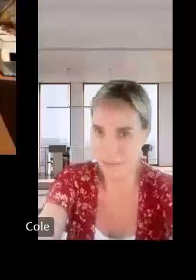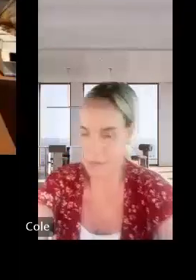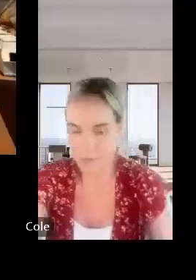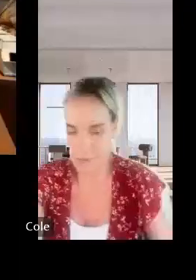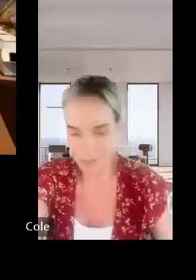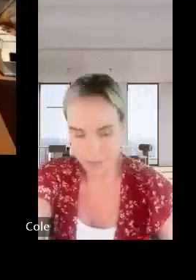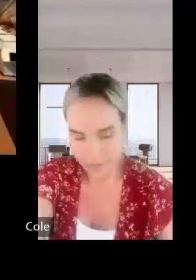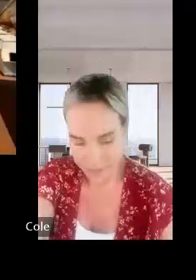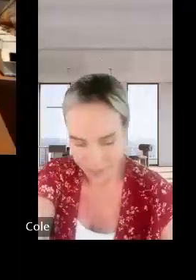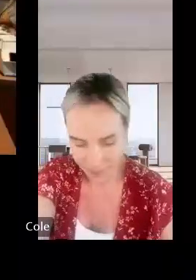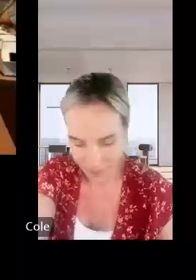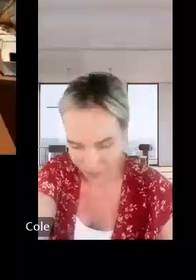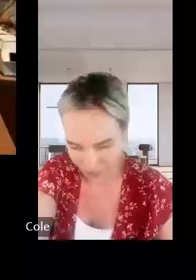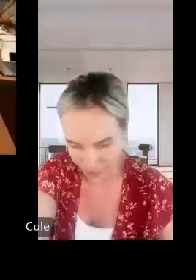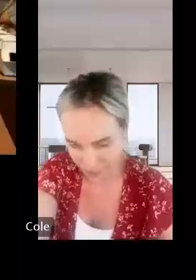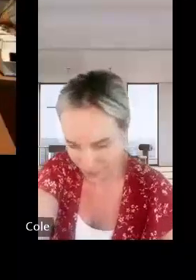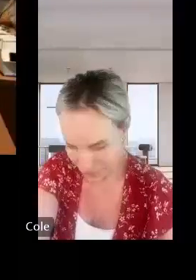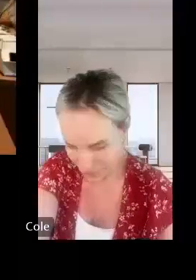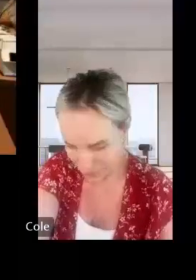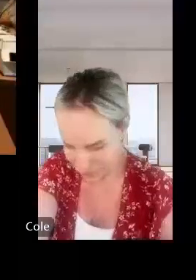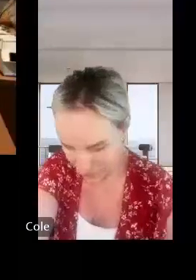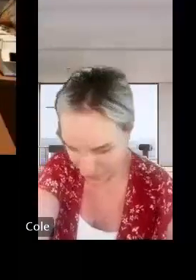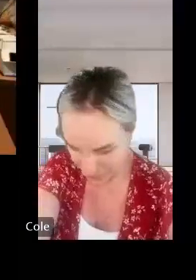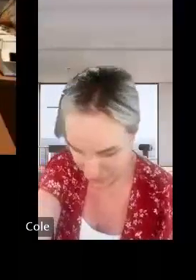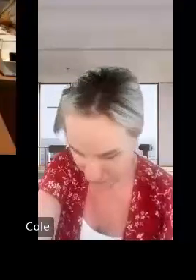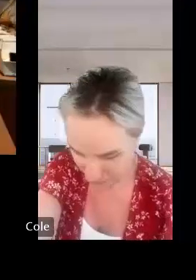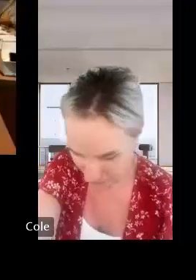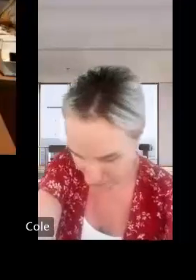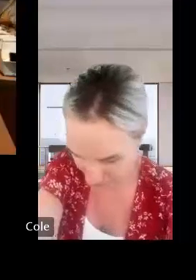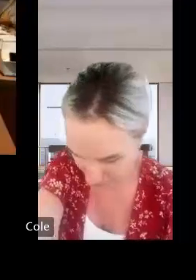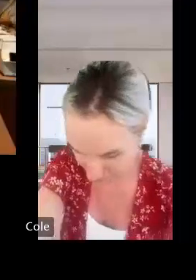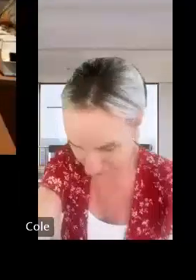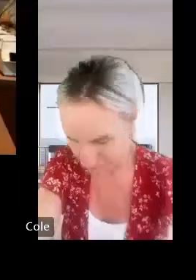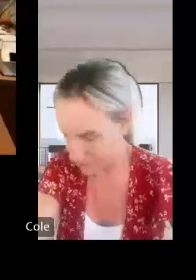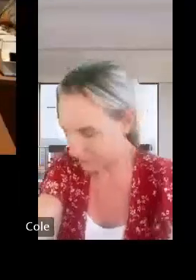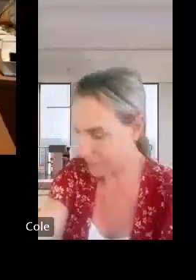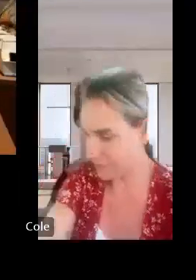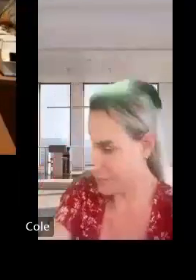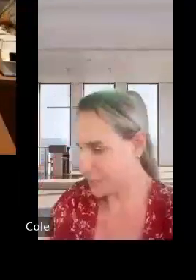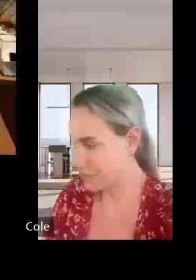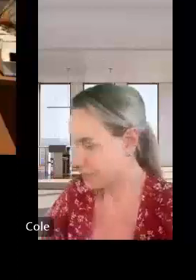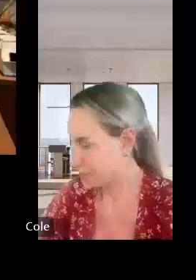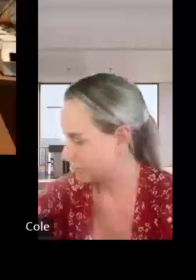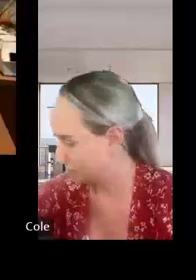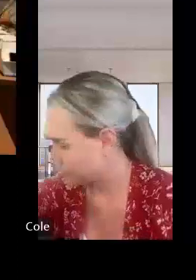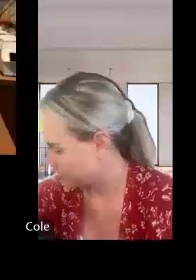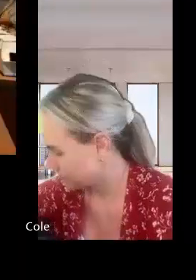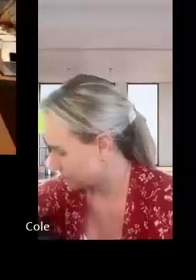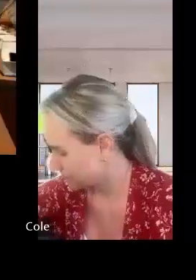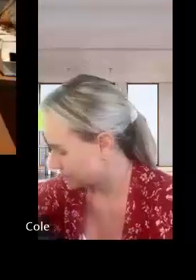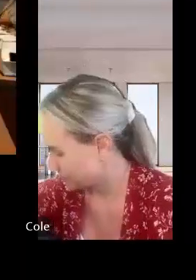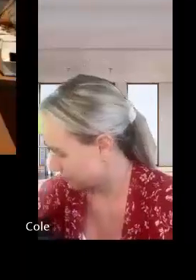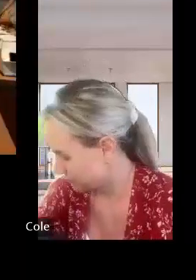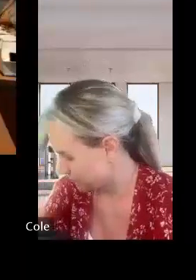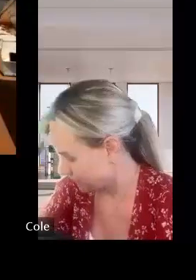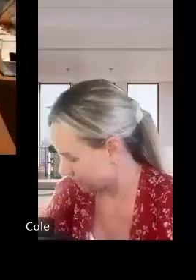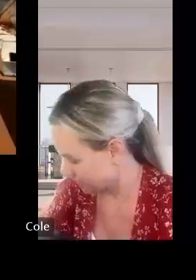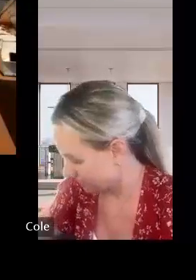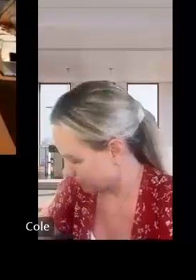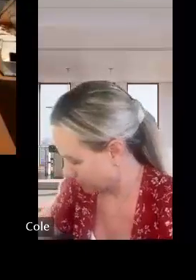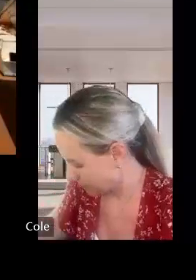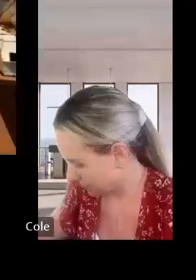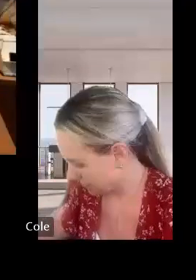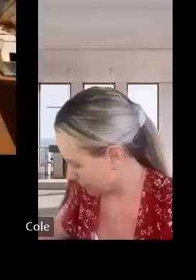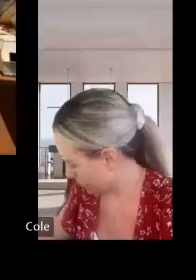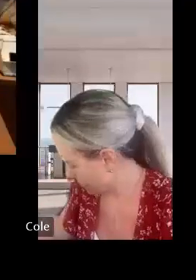some of our coaches within the last year or two who I think had anticipated being in their roles for more